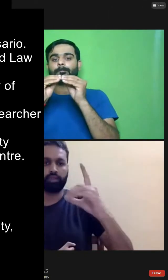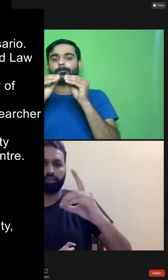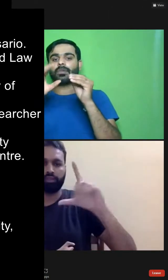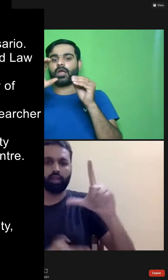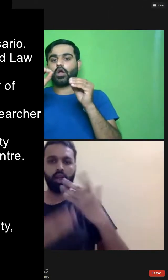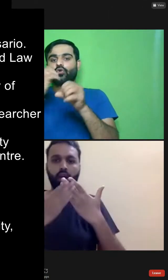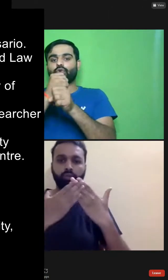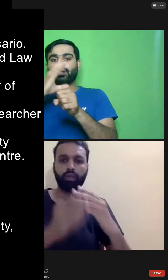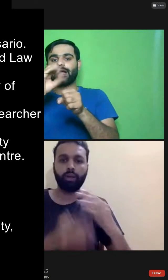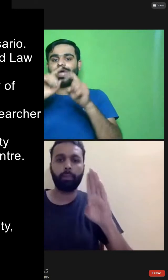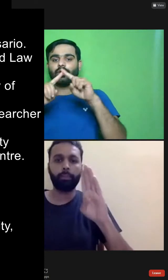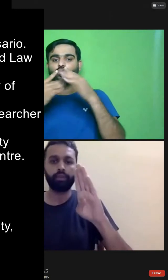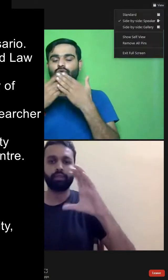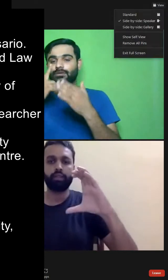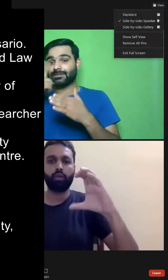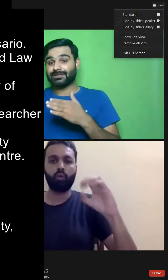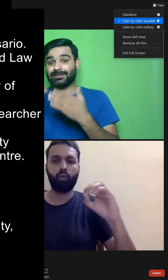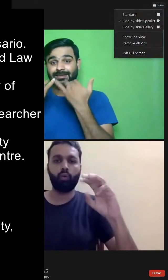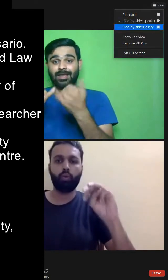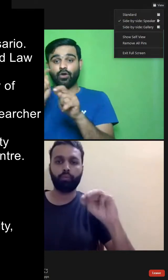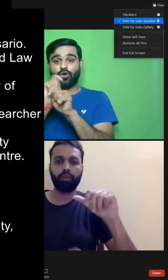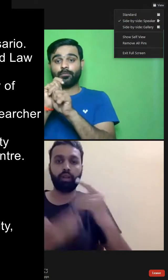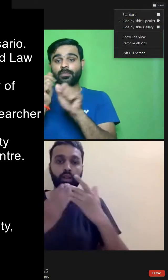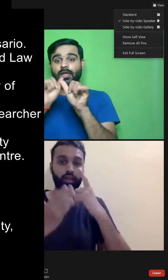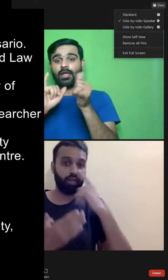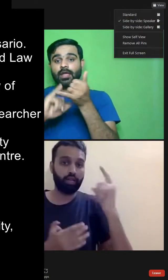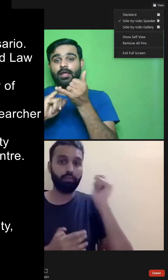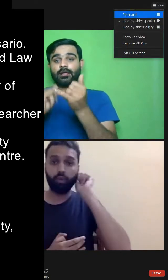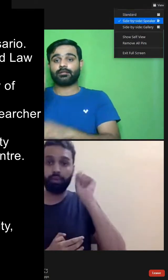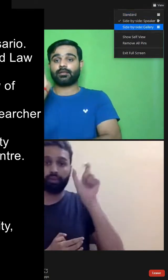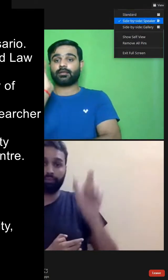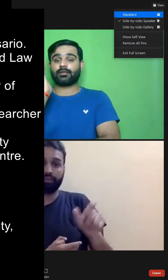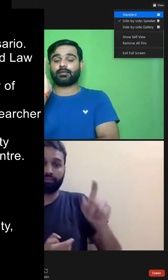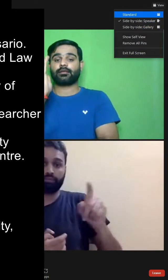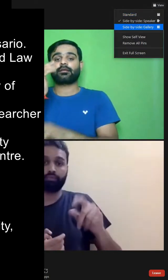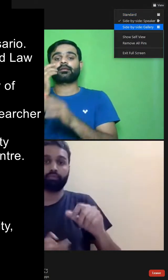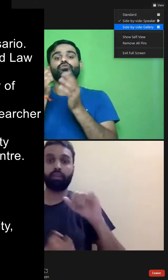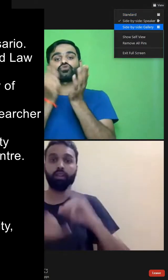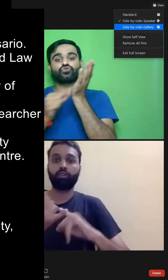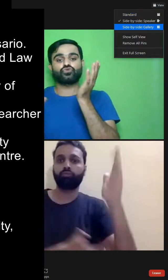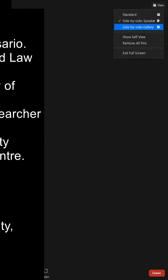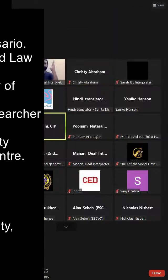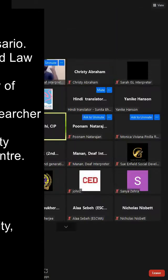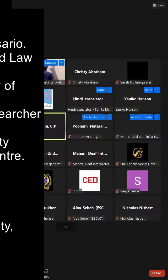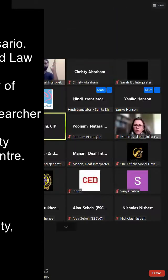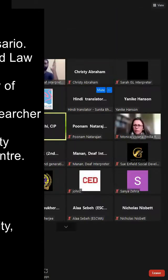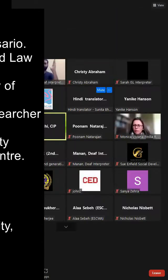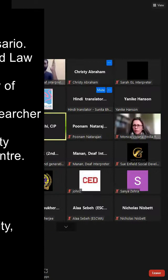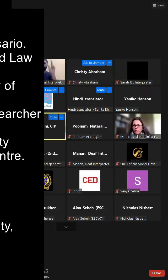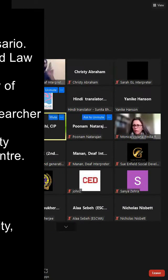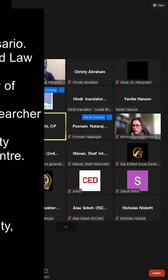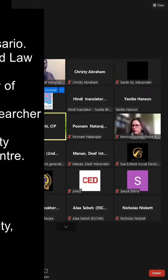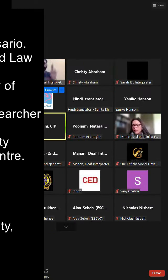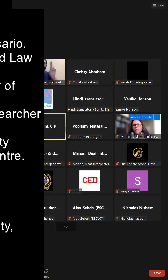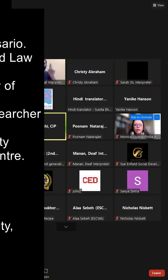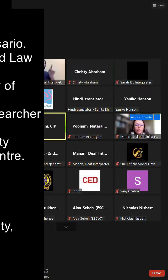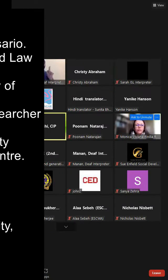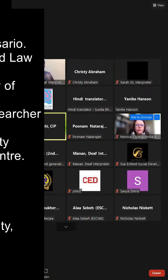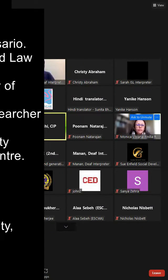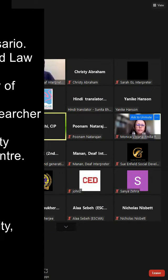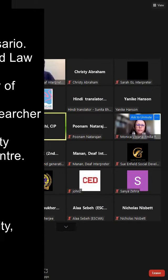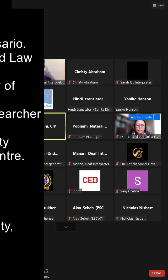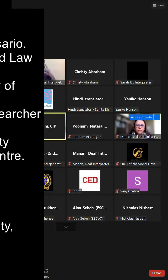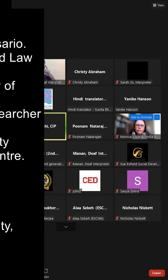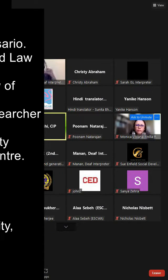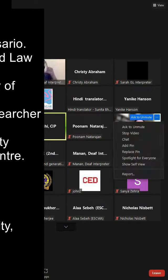is currently working as an assistant professor at Universidad de los Andes and deputy director